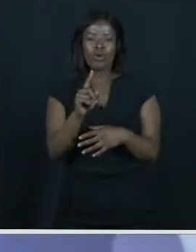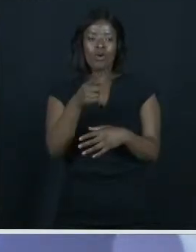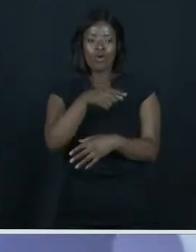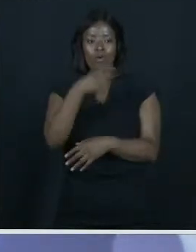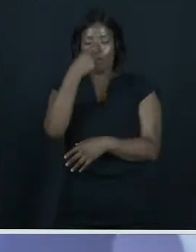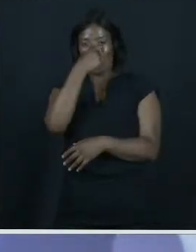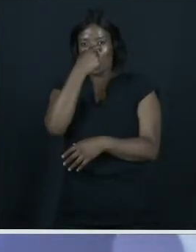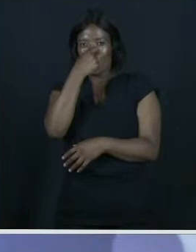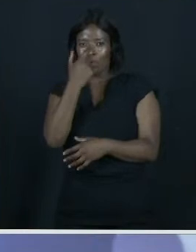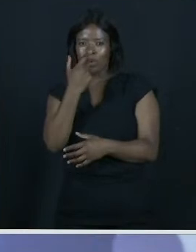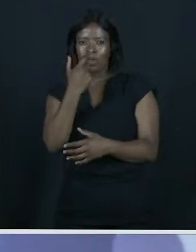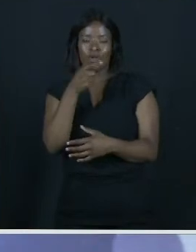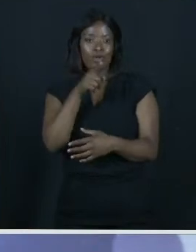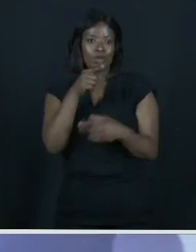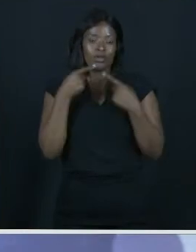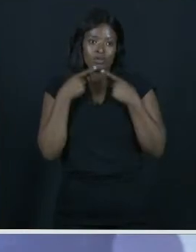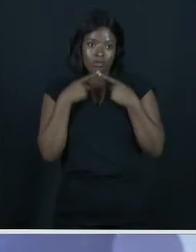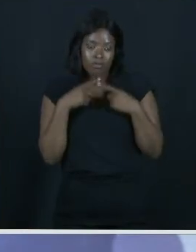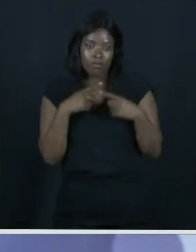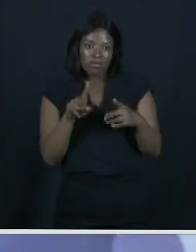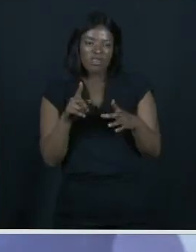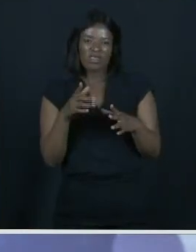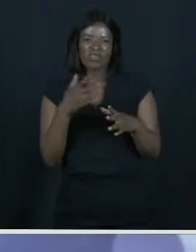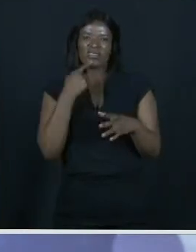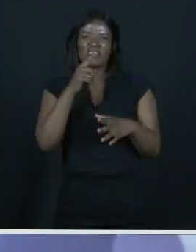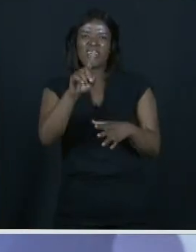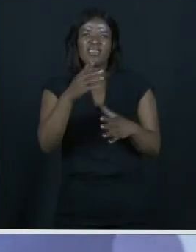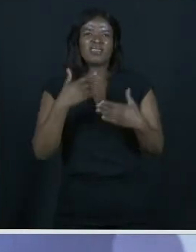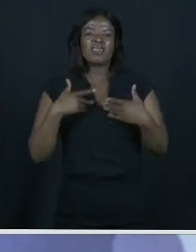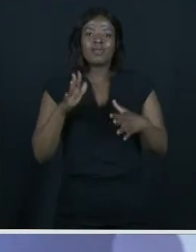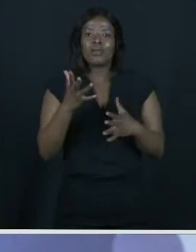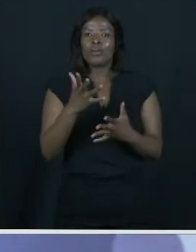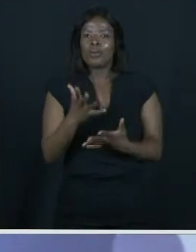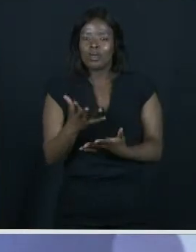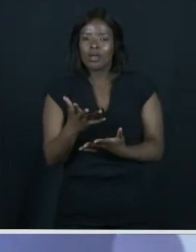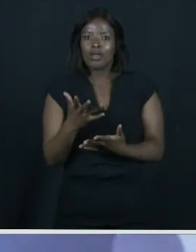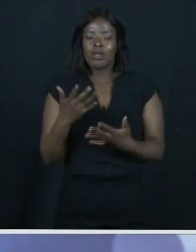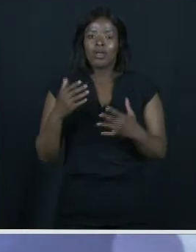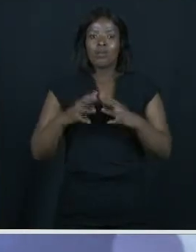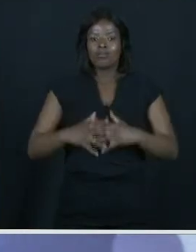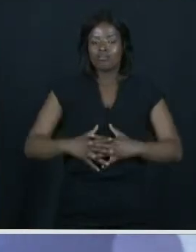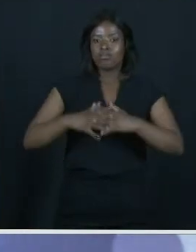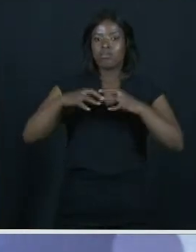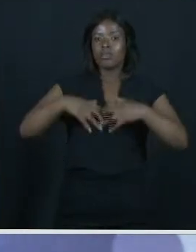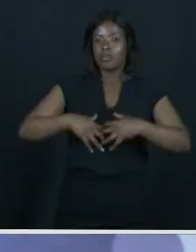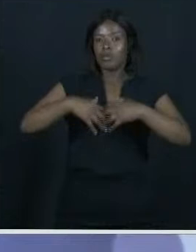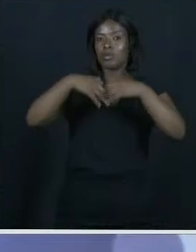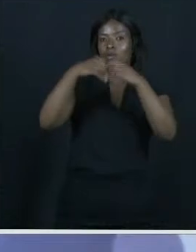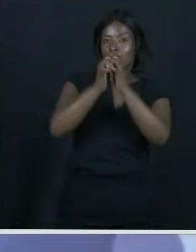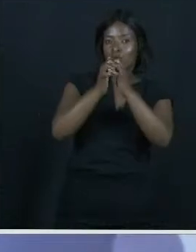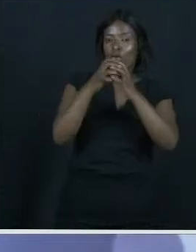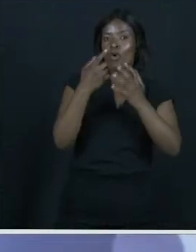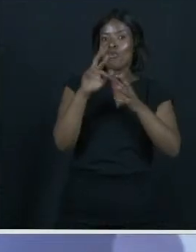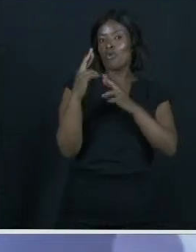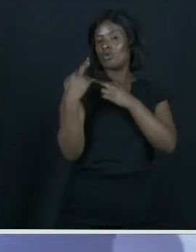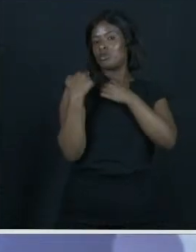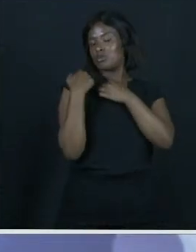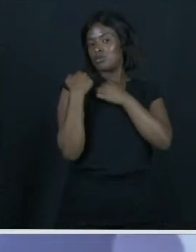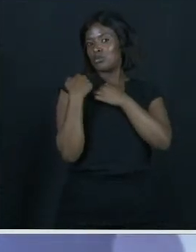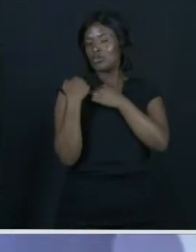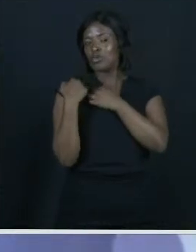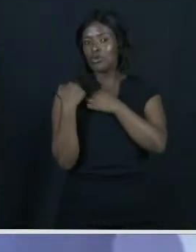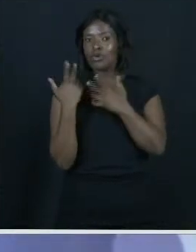President, you started of Wekona, and establishing accountability frameworks